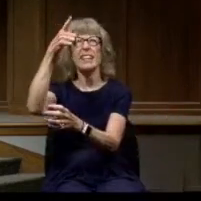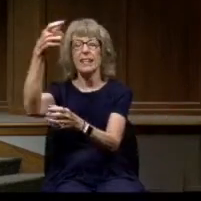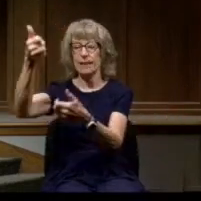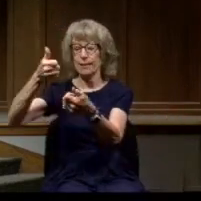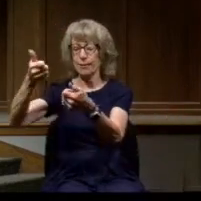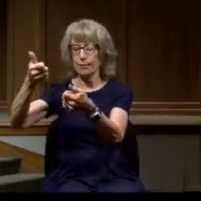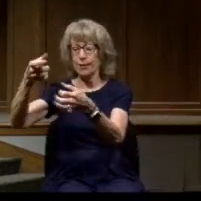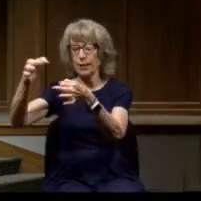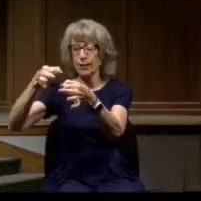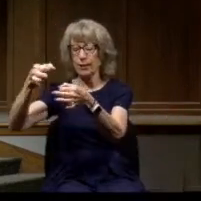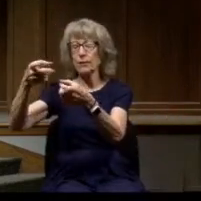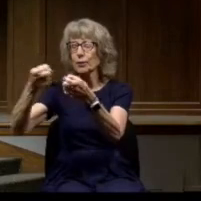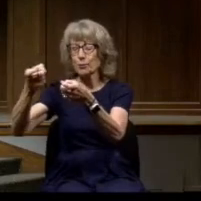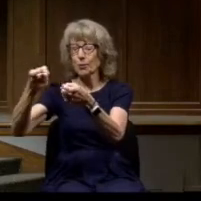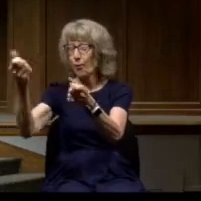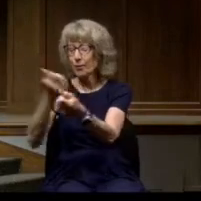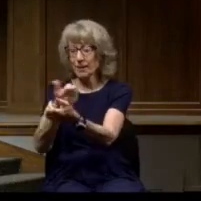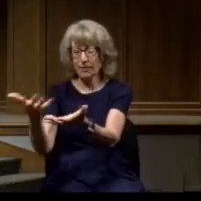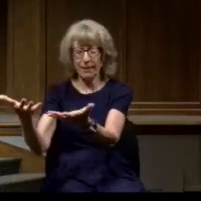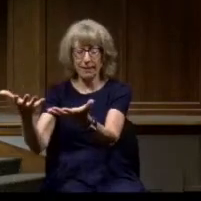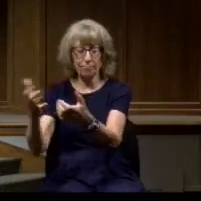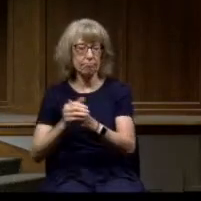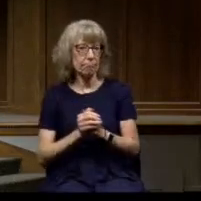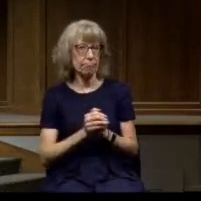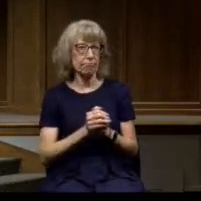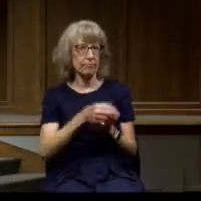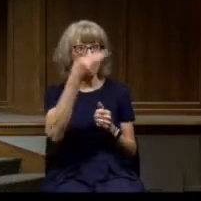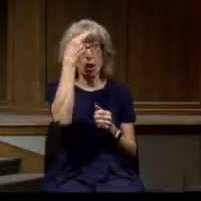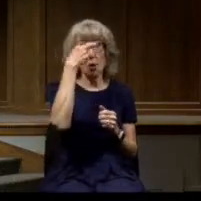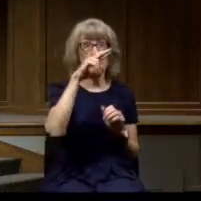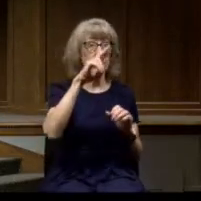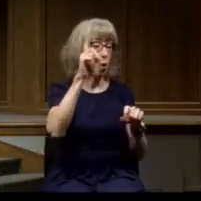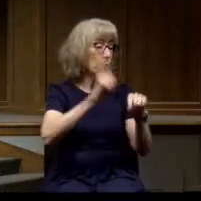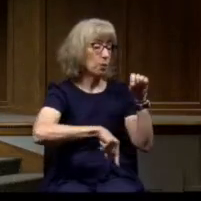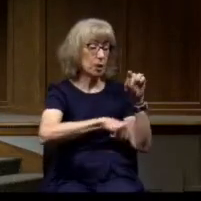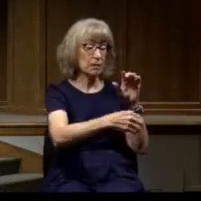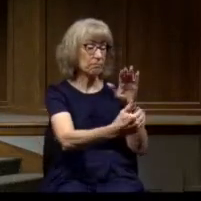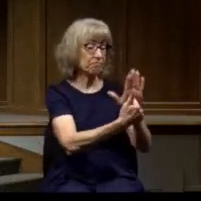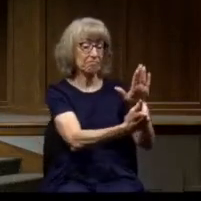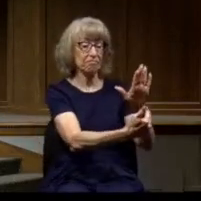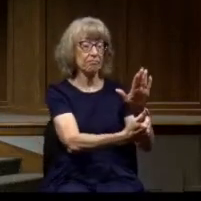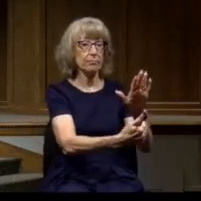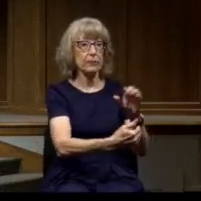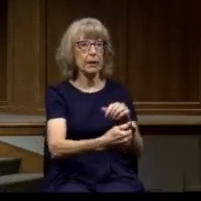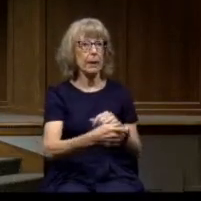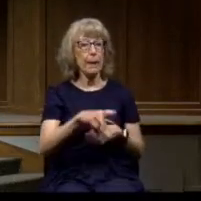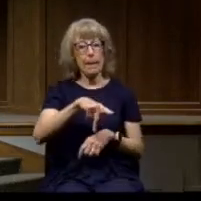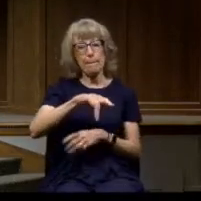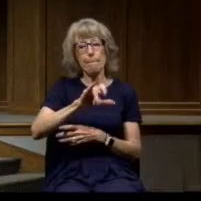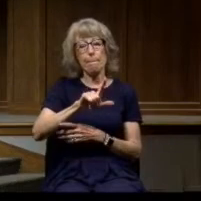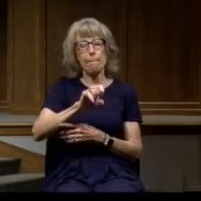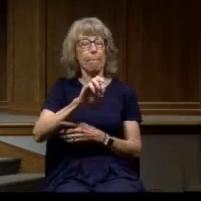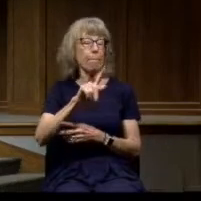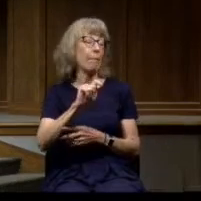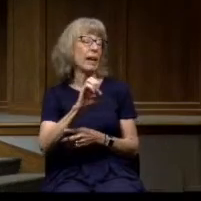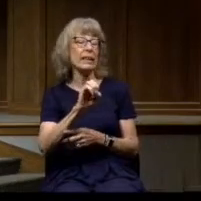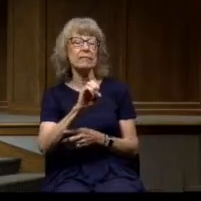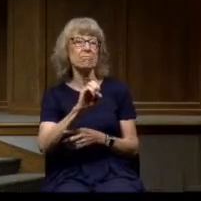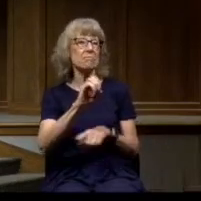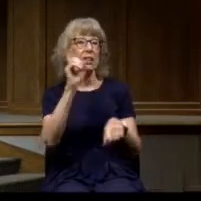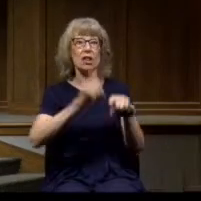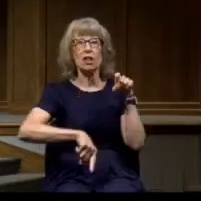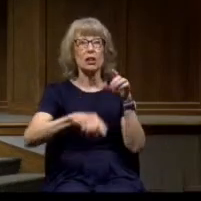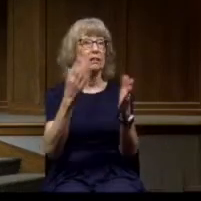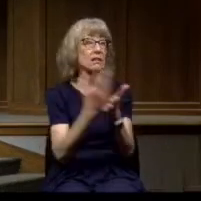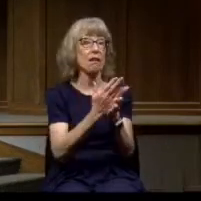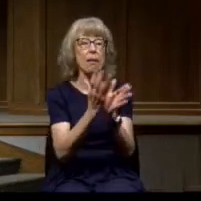world has stopped Jesus Christ. Rome couldn't stop him. Pilate couldn't silence him. Satan couldn't hold him. Nothing has stopped Jesus